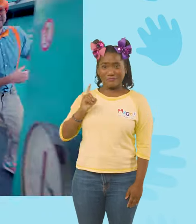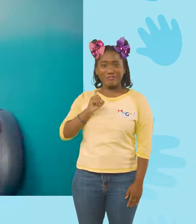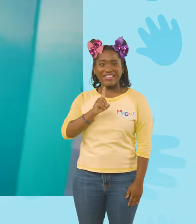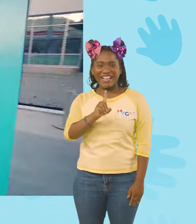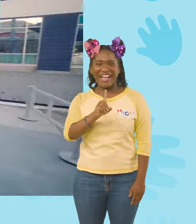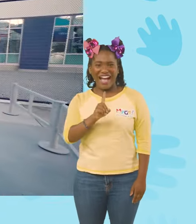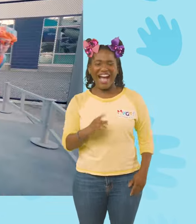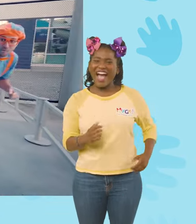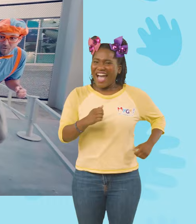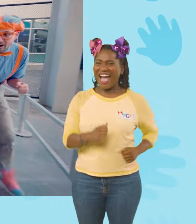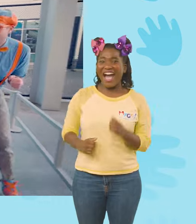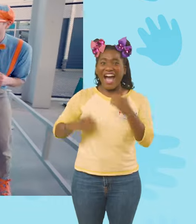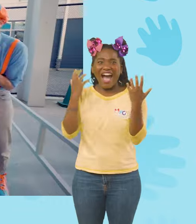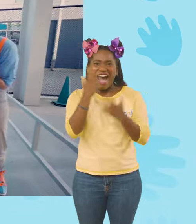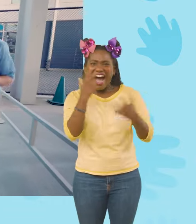around.